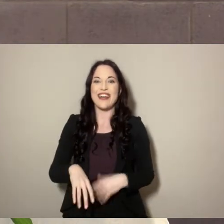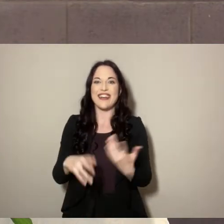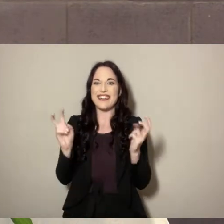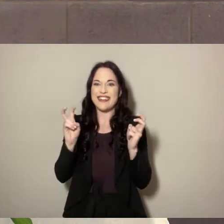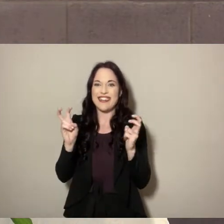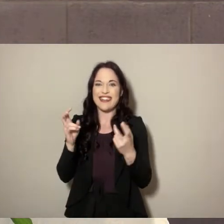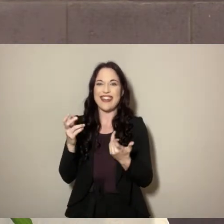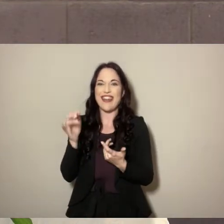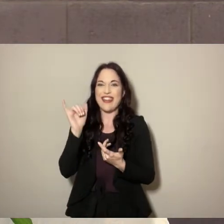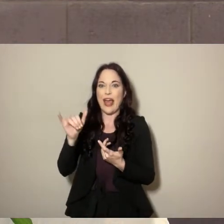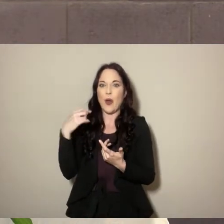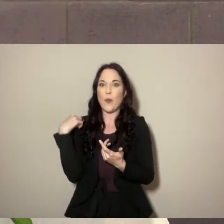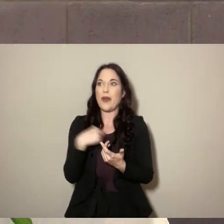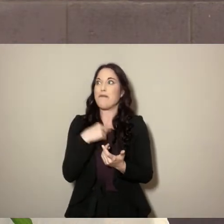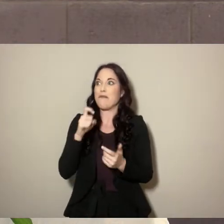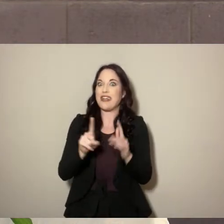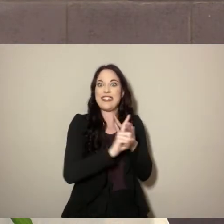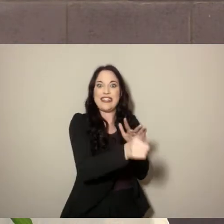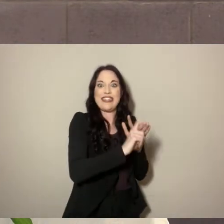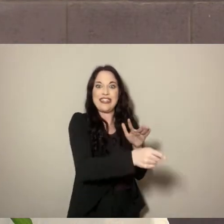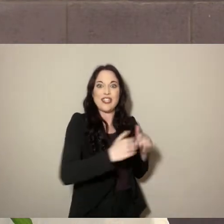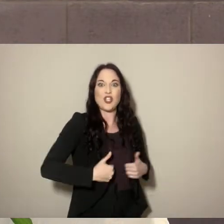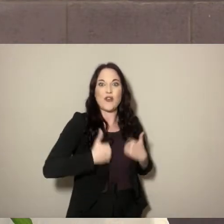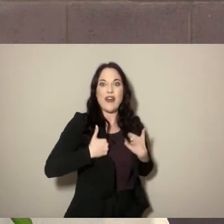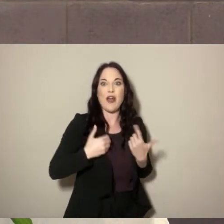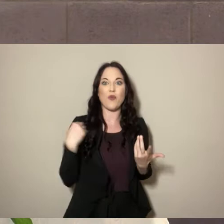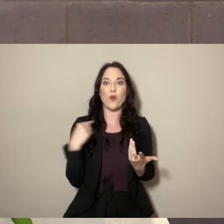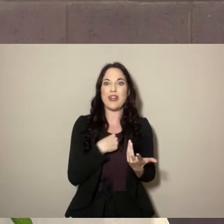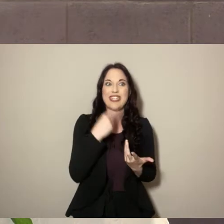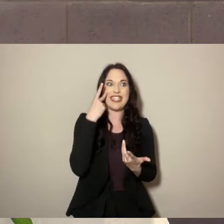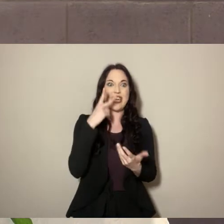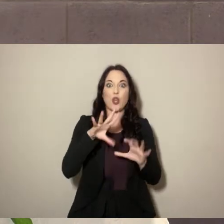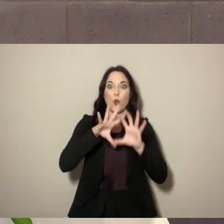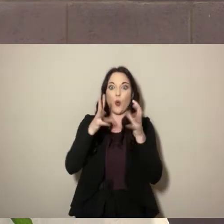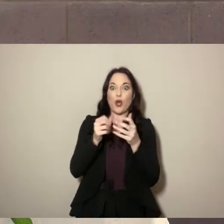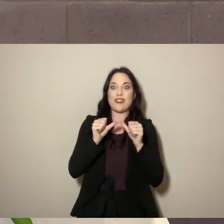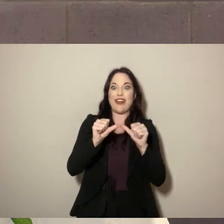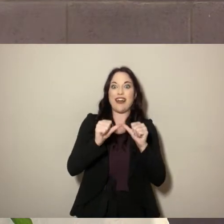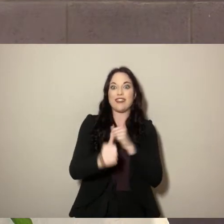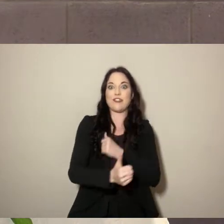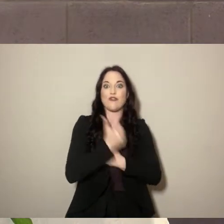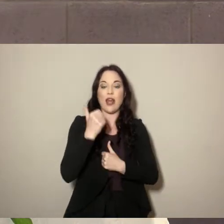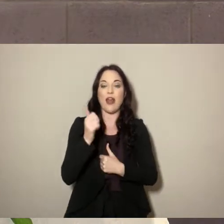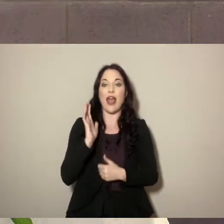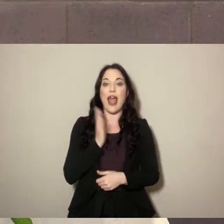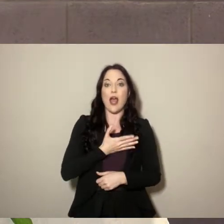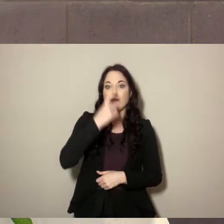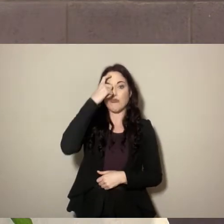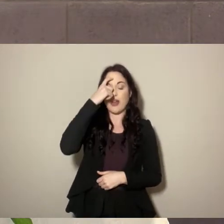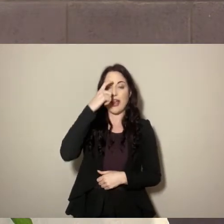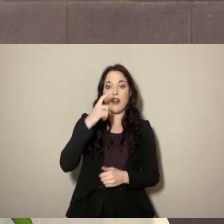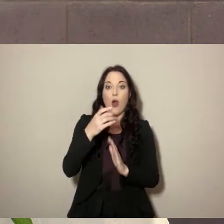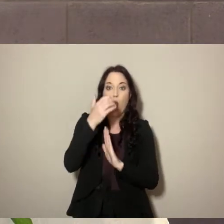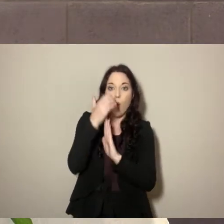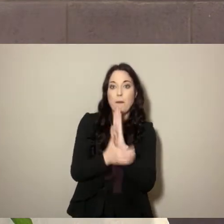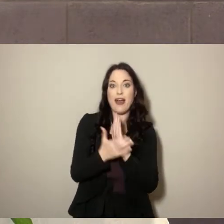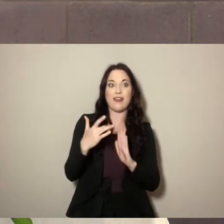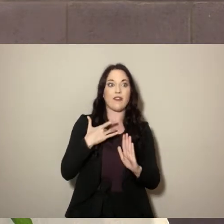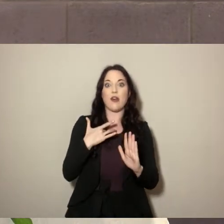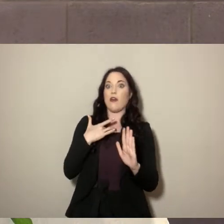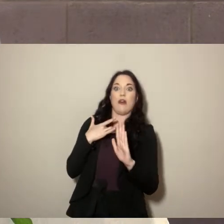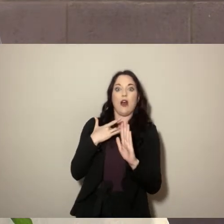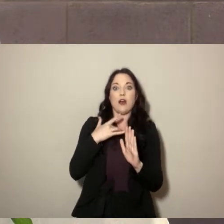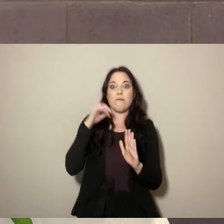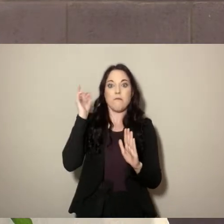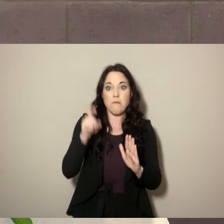world as a constant threat. Our brains are so trained that we jump even when a hawk